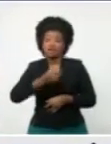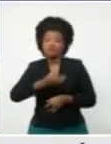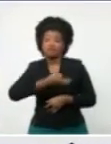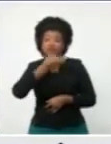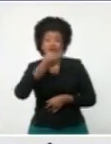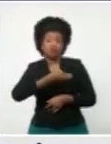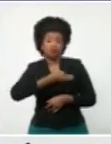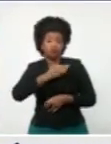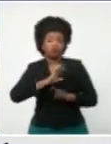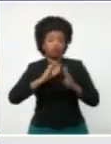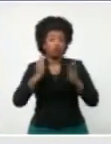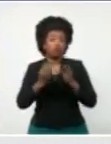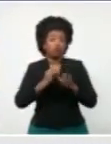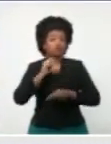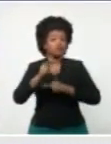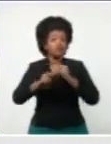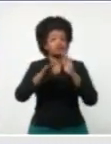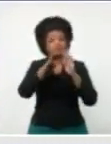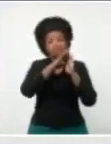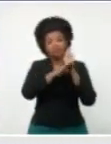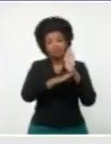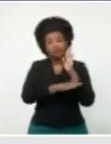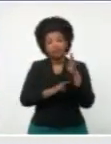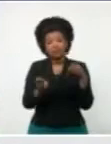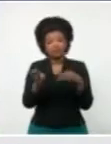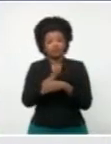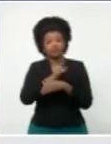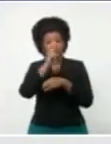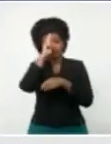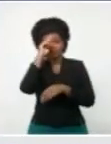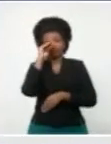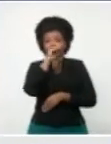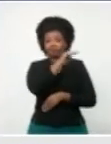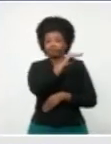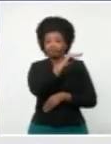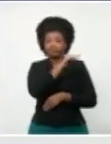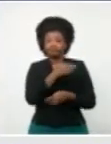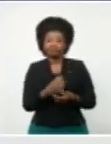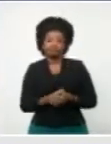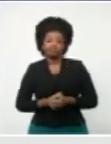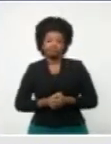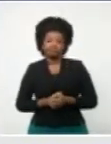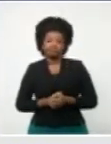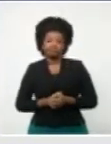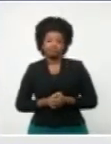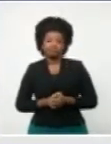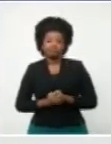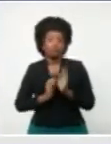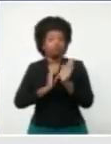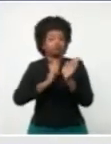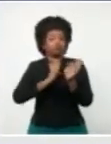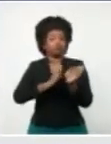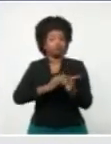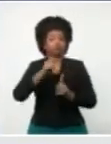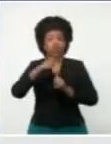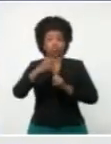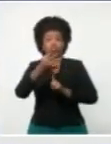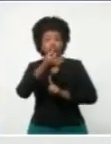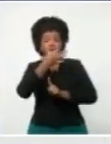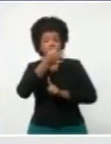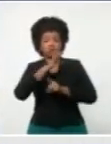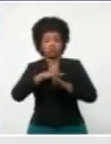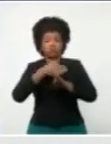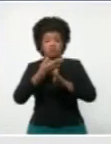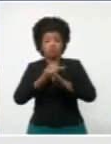the prevention actions, the opportune admission. It tells a lot about the therapeutic behavior that